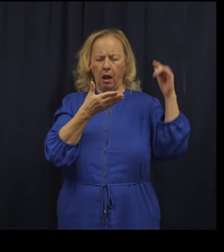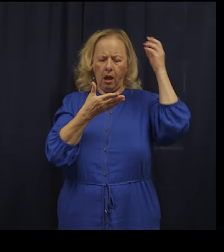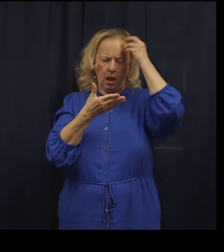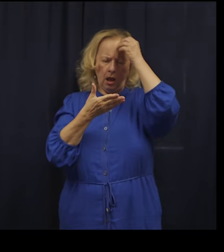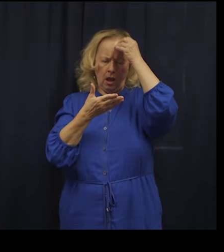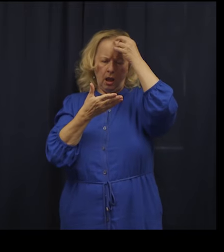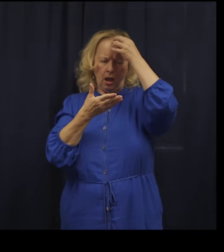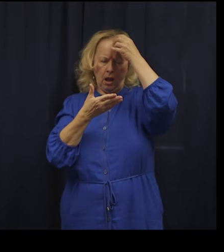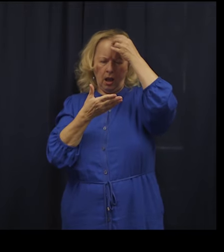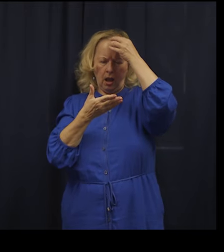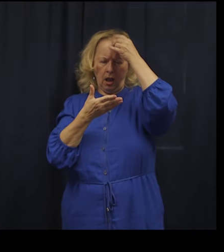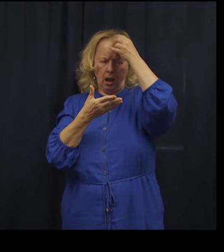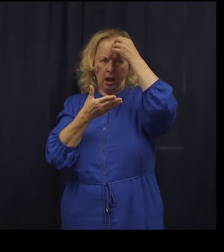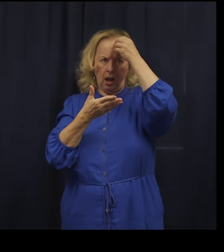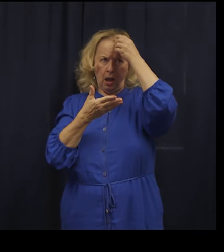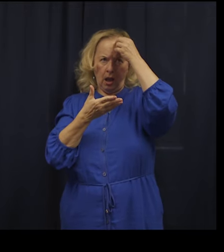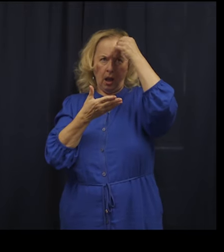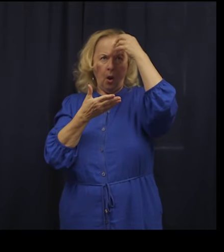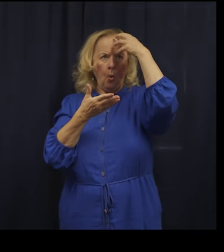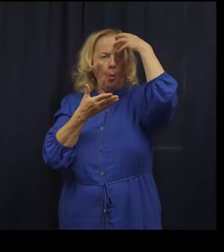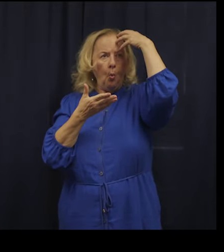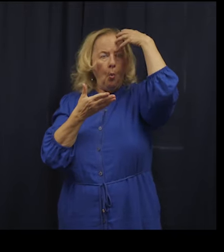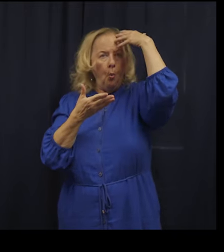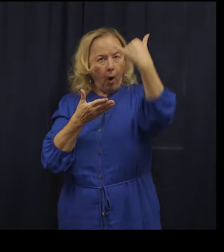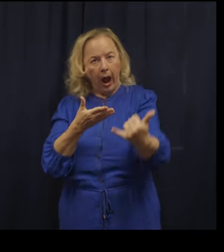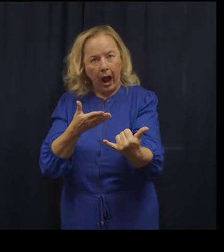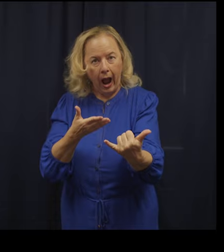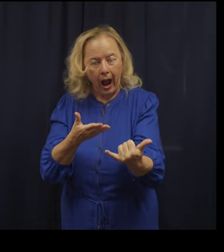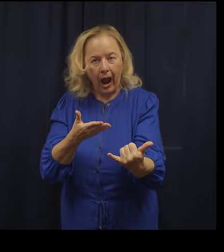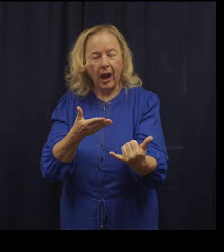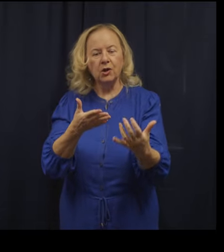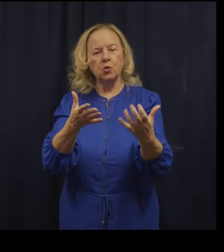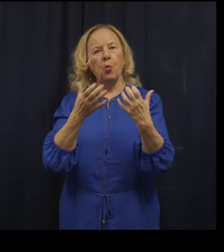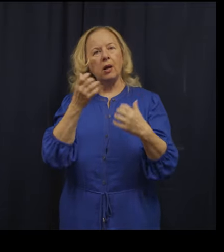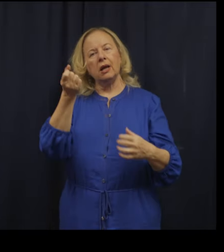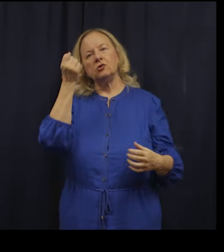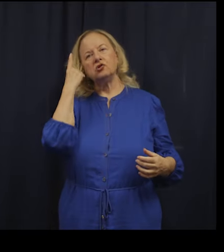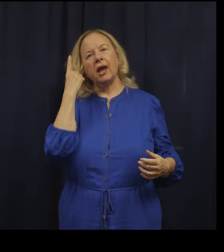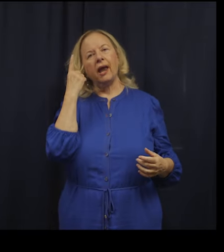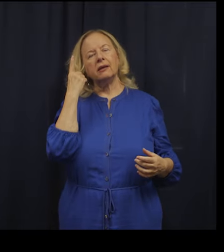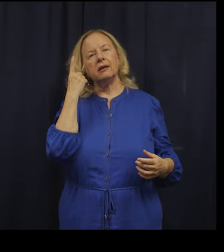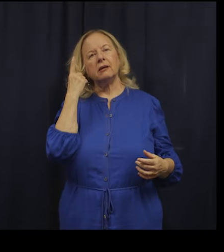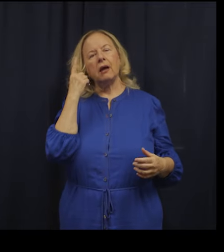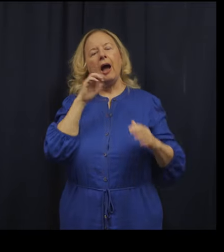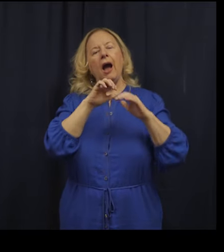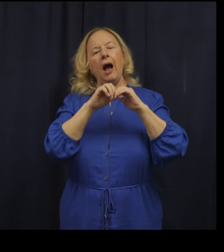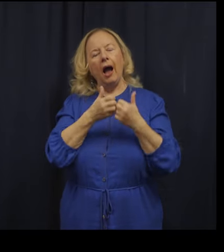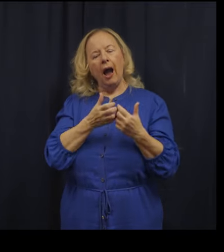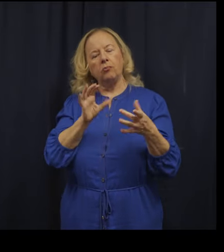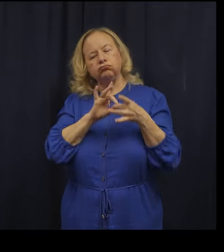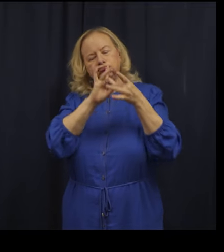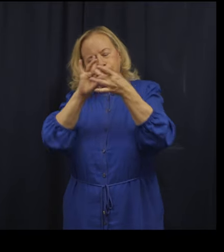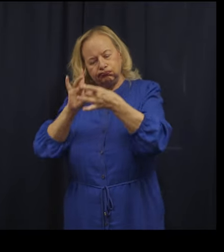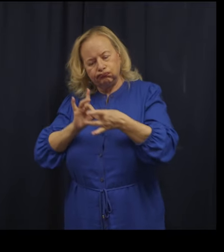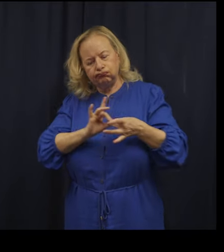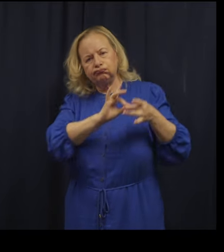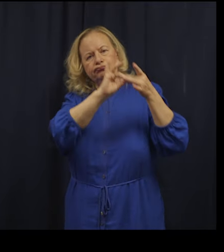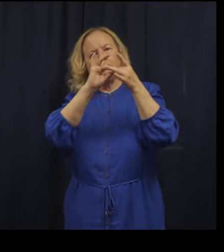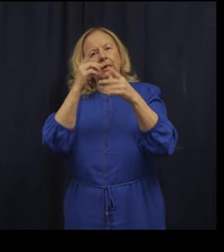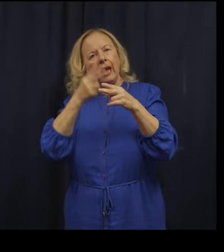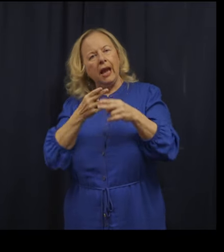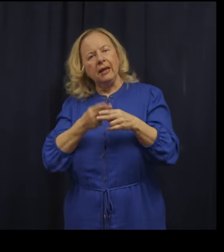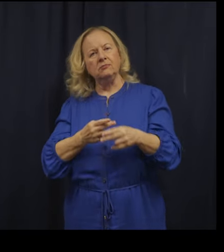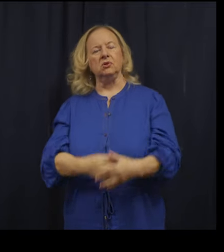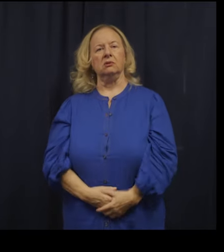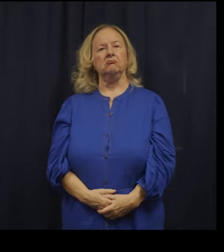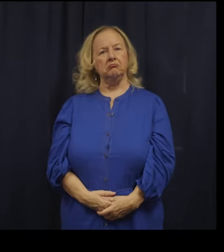seed. But this is why you want to understand how important